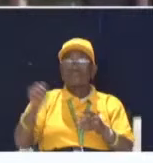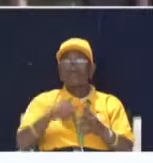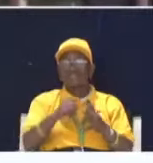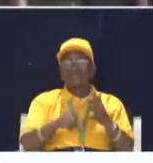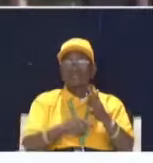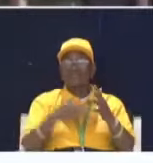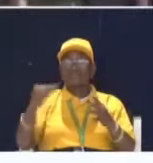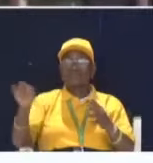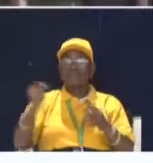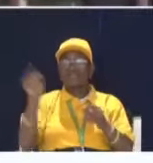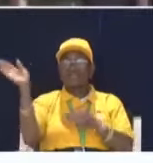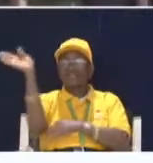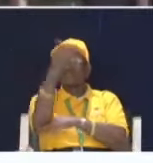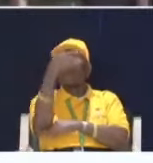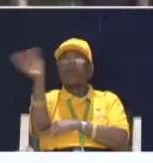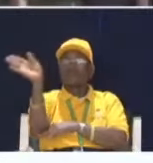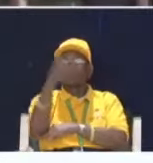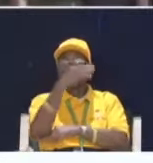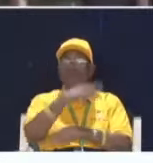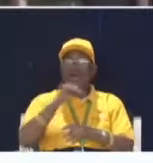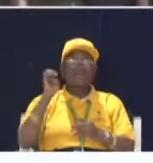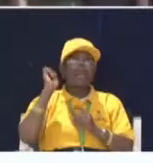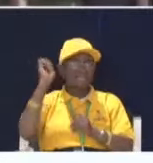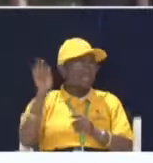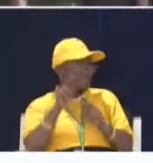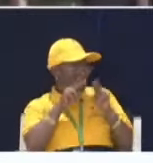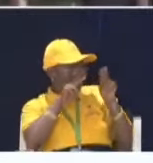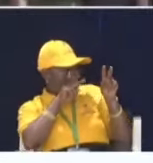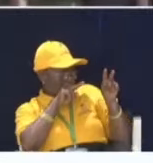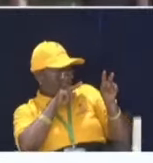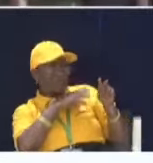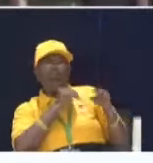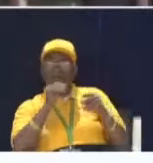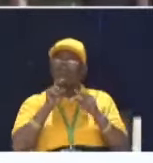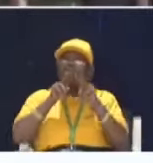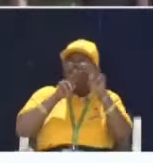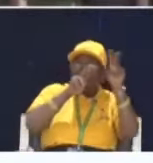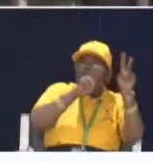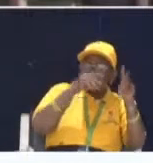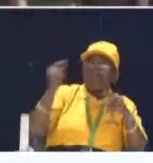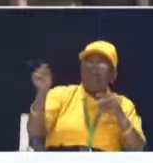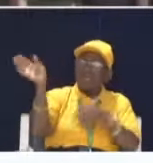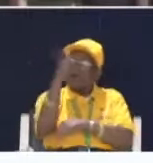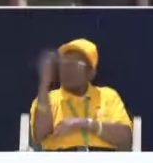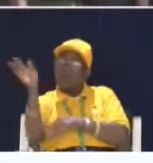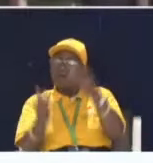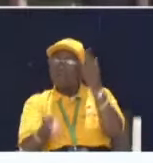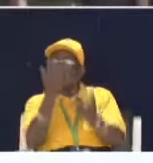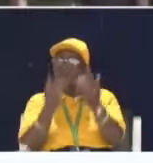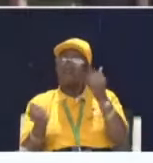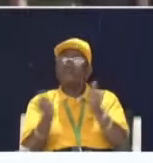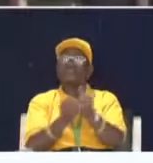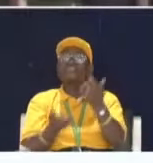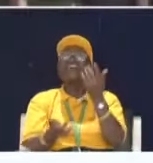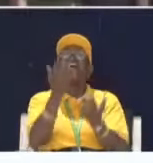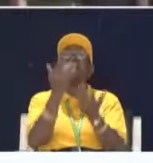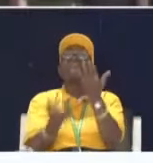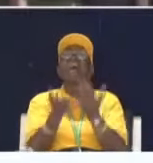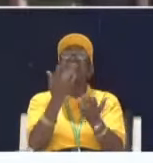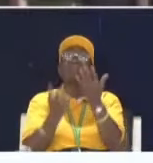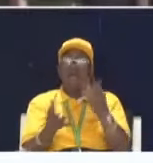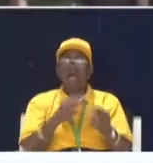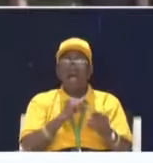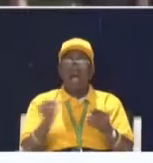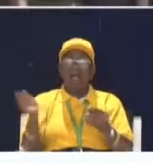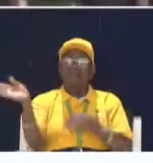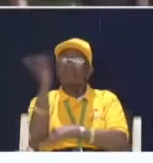bush. And he looked, and behold, the bush burned with fire, and the